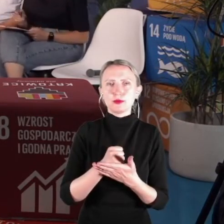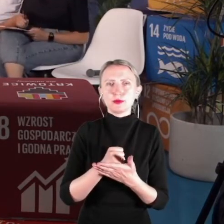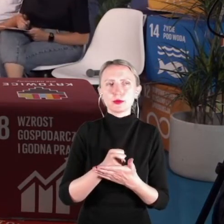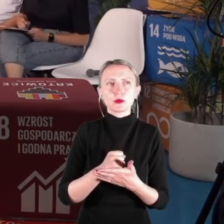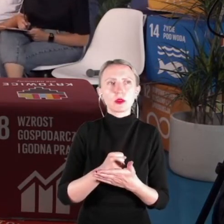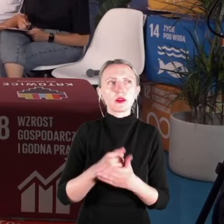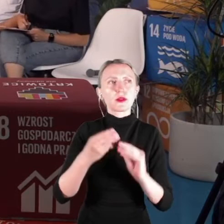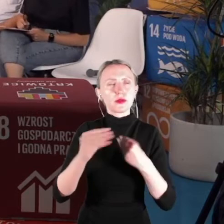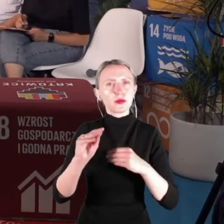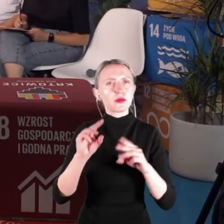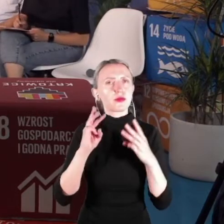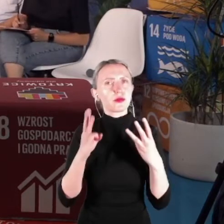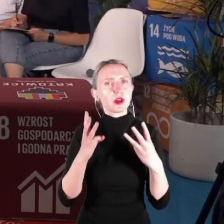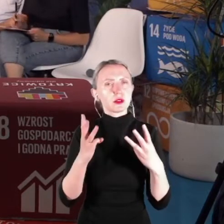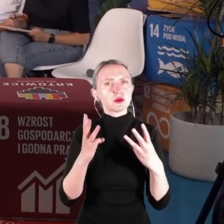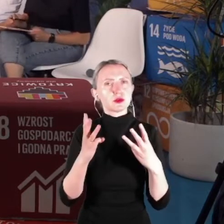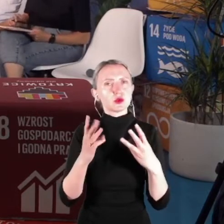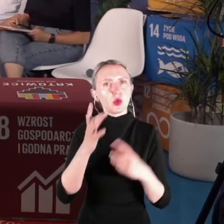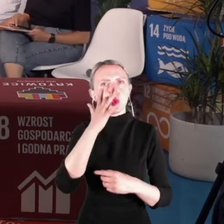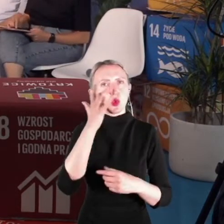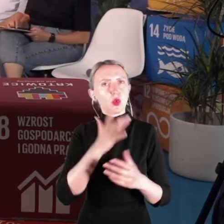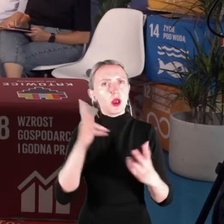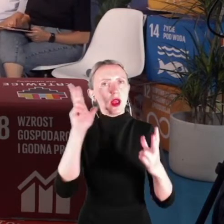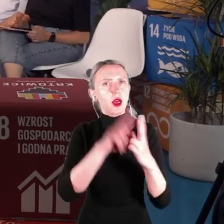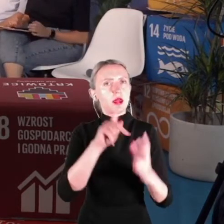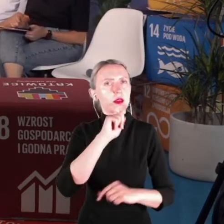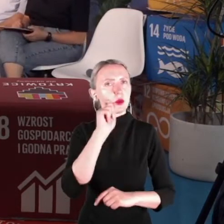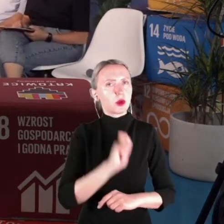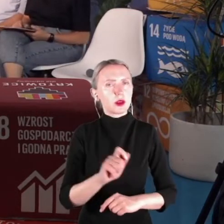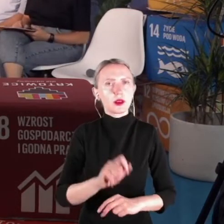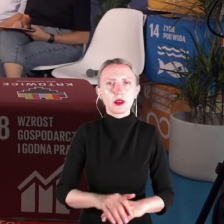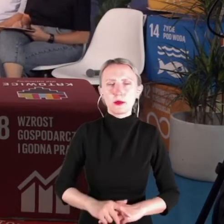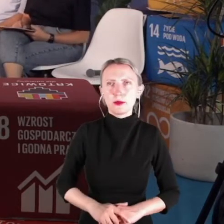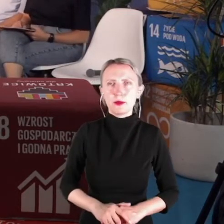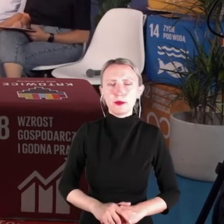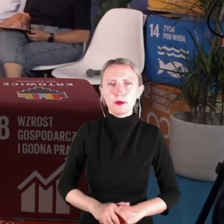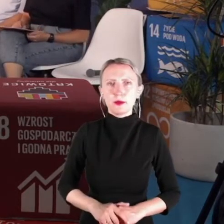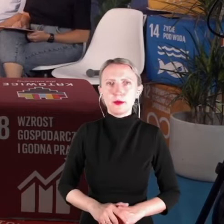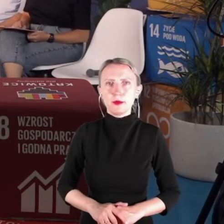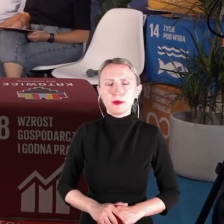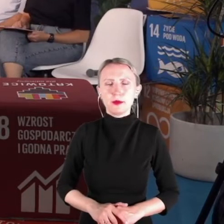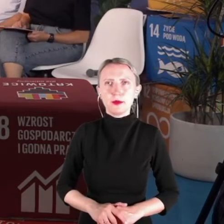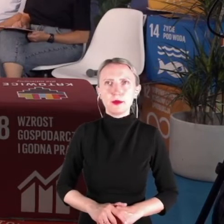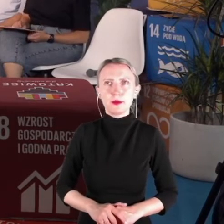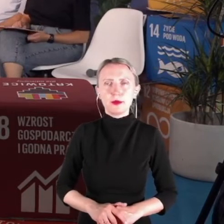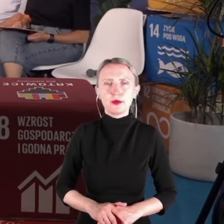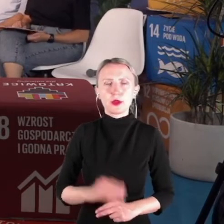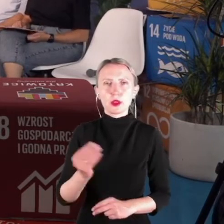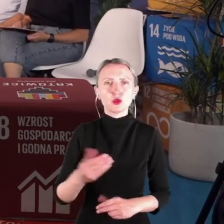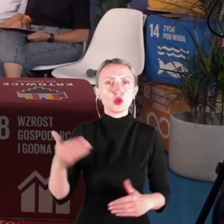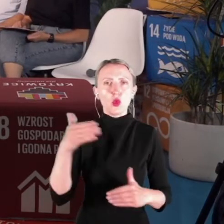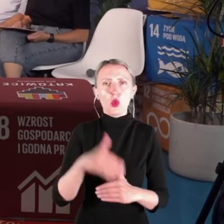practices of diversification and expansion of the range of stakeholders in applied urbanist work. Just the last slide, a little bit